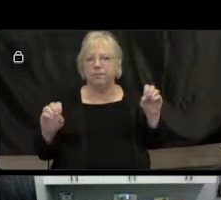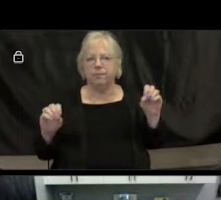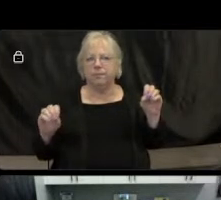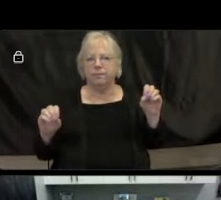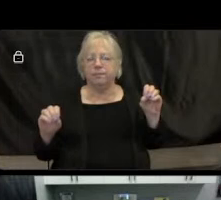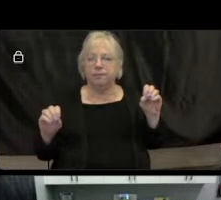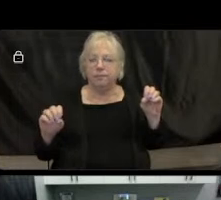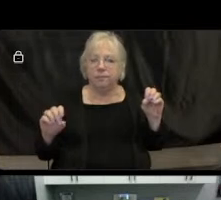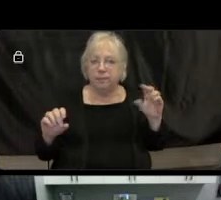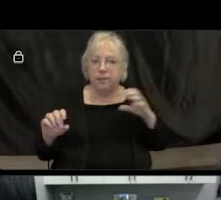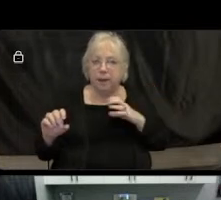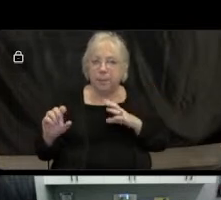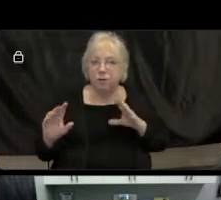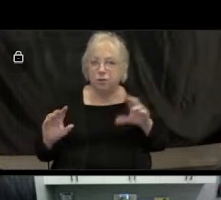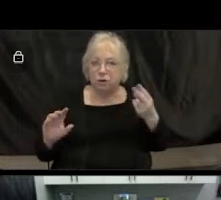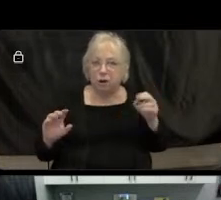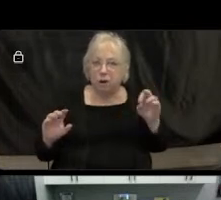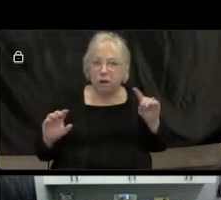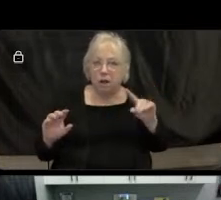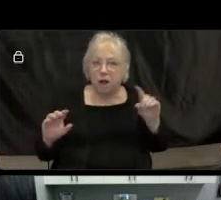Commissioner Hodge.